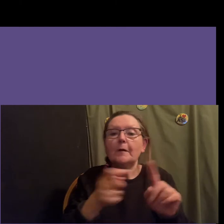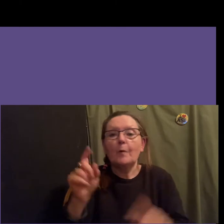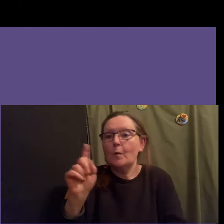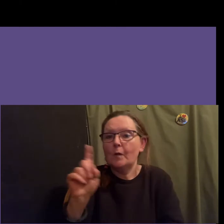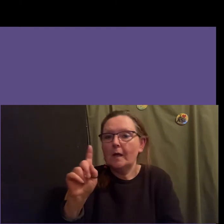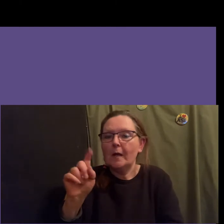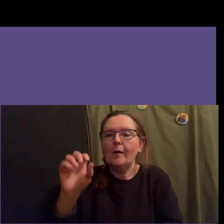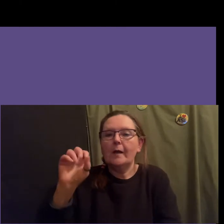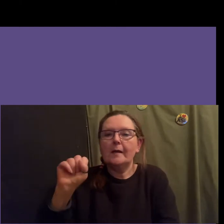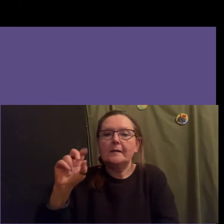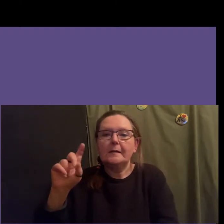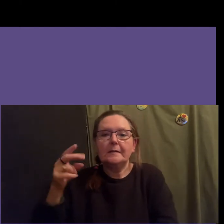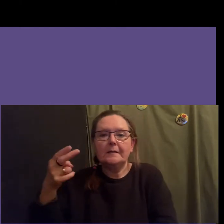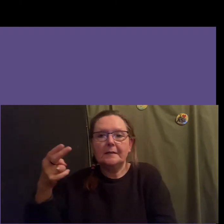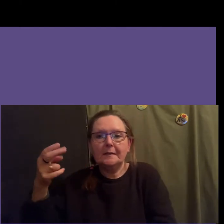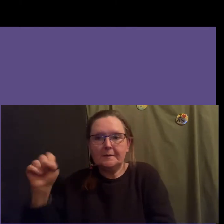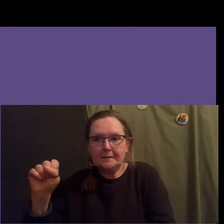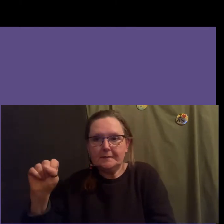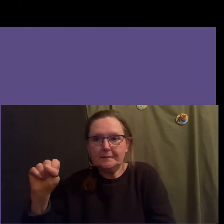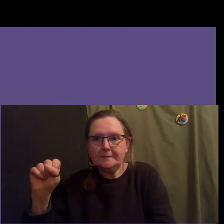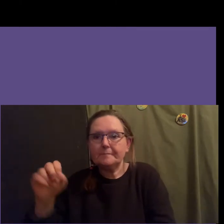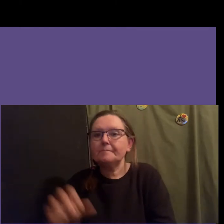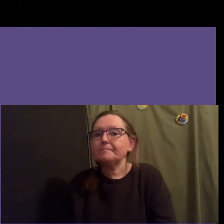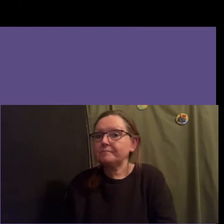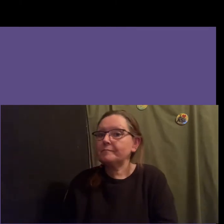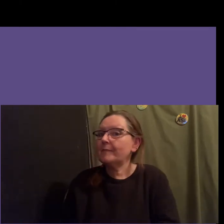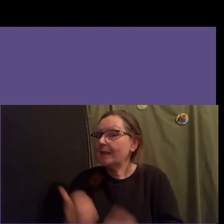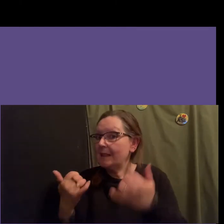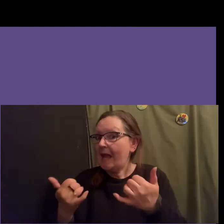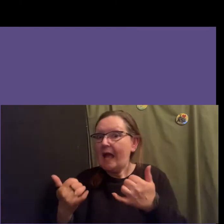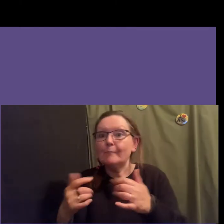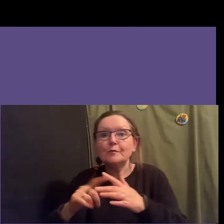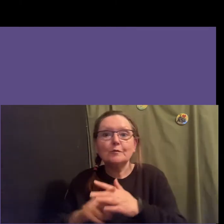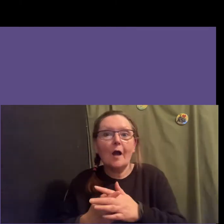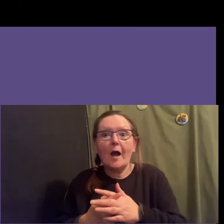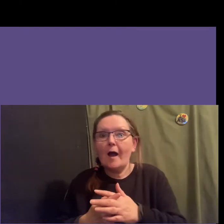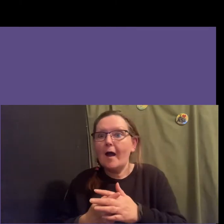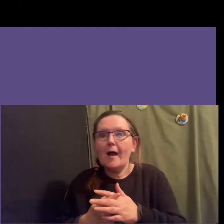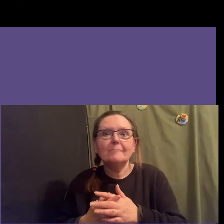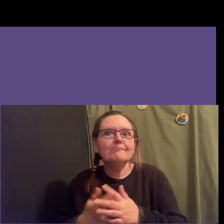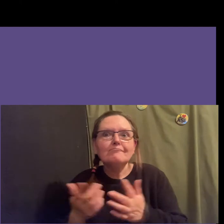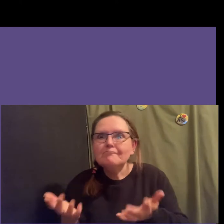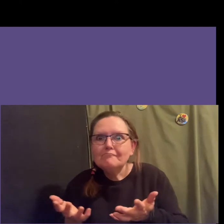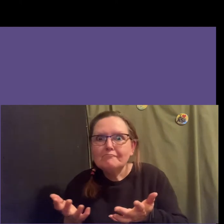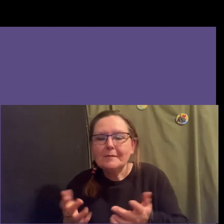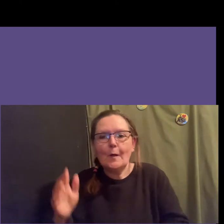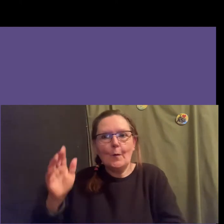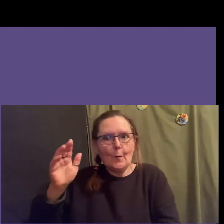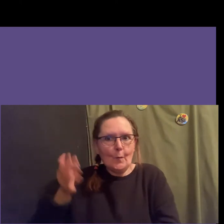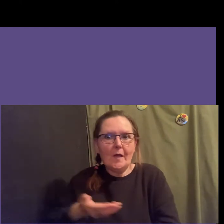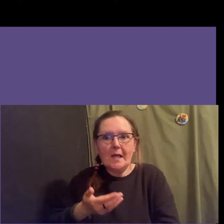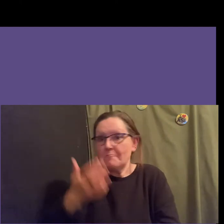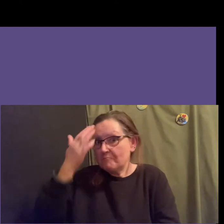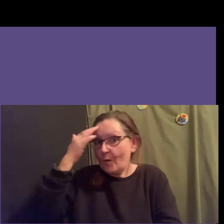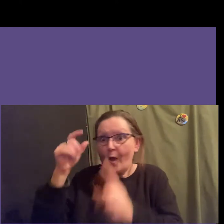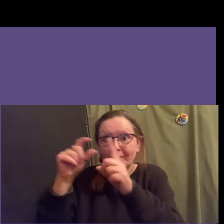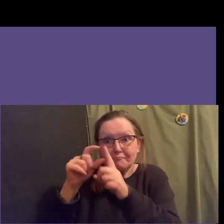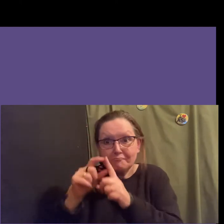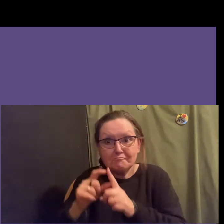Services. Now let's start by singing our welcoming song. Do you know how we